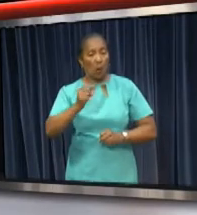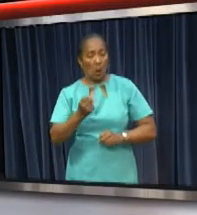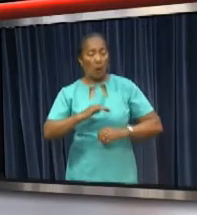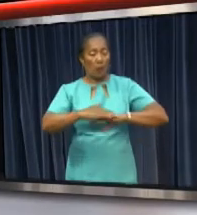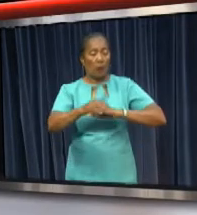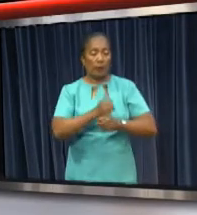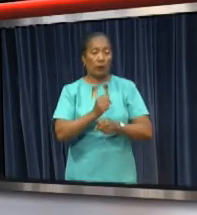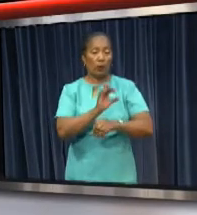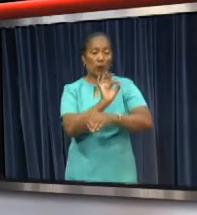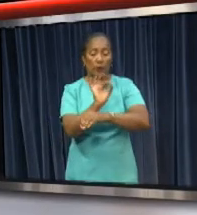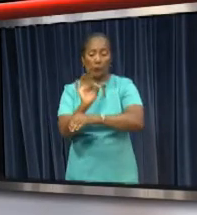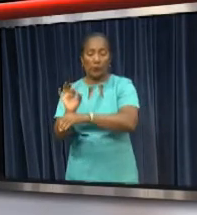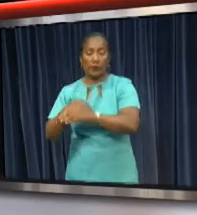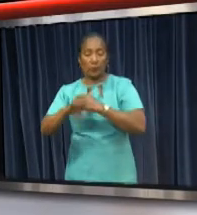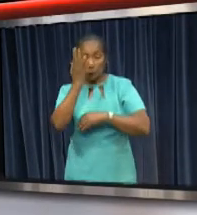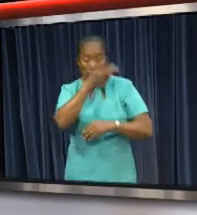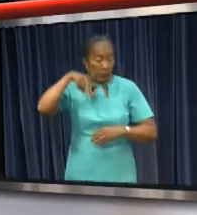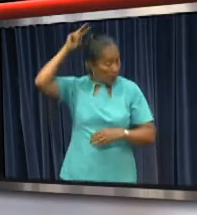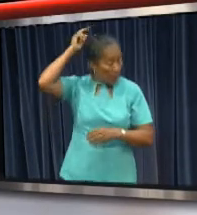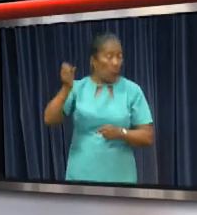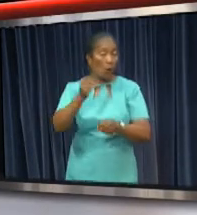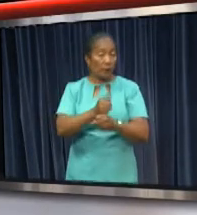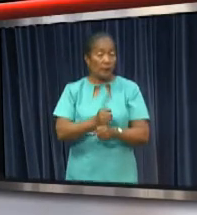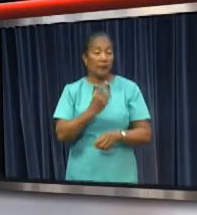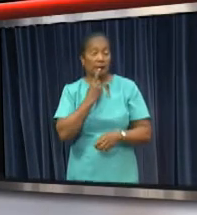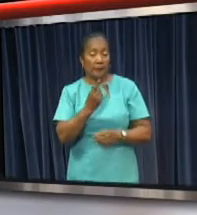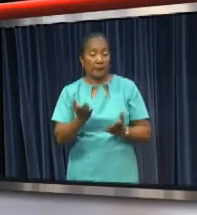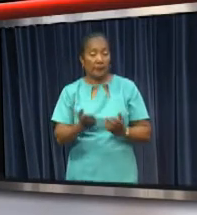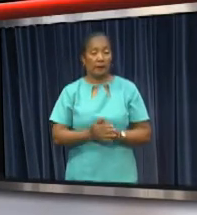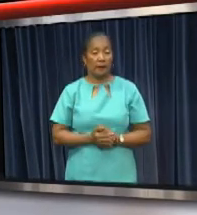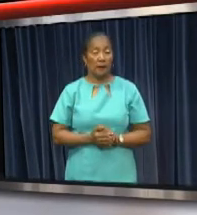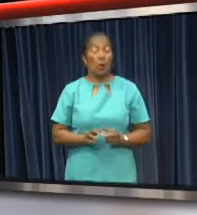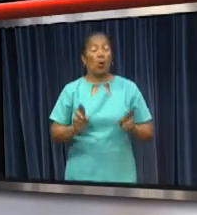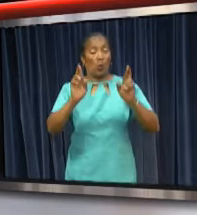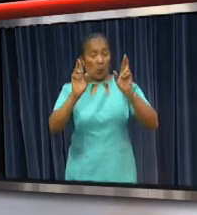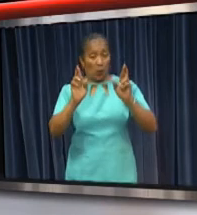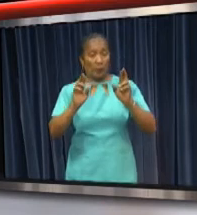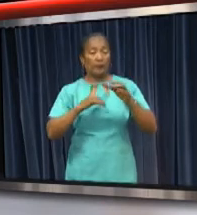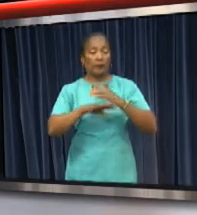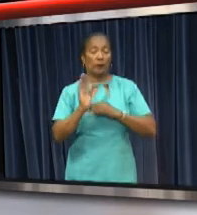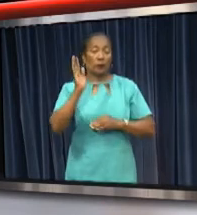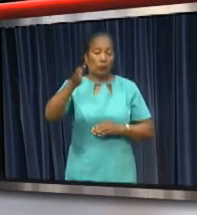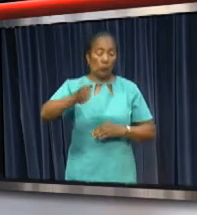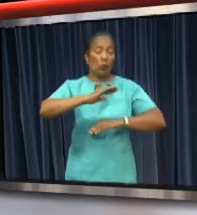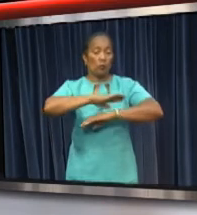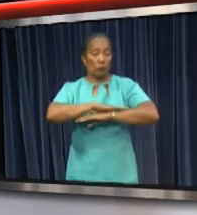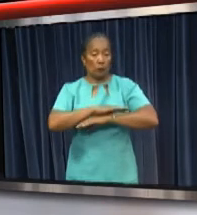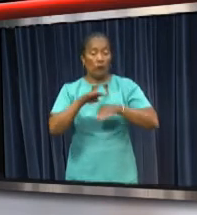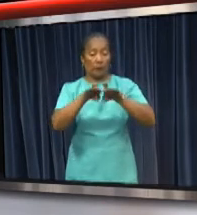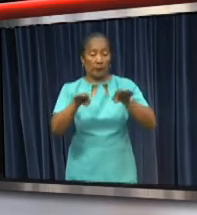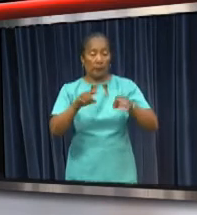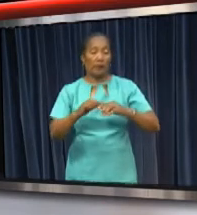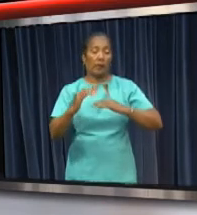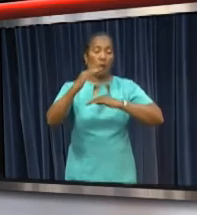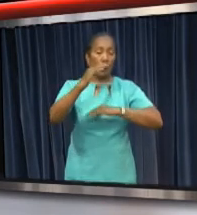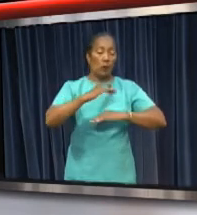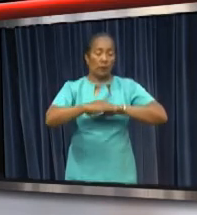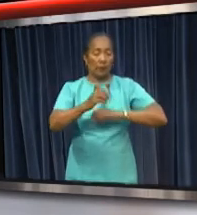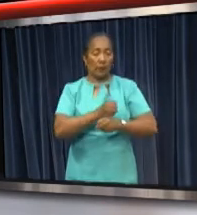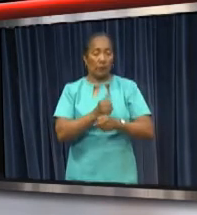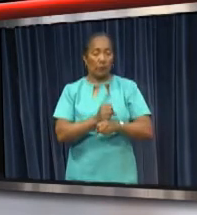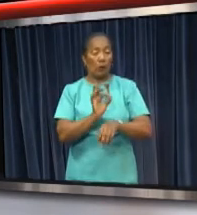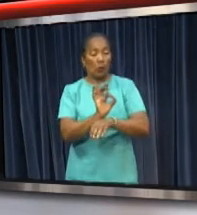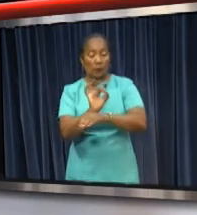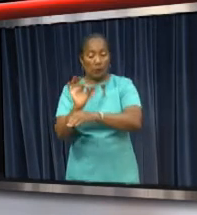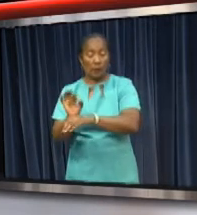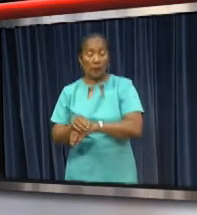of existence only done by Hindustani people. However, other ethnic groups need to make